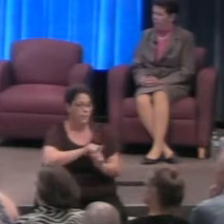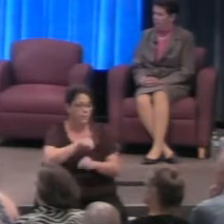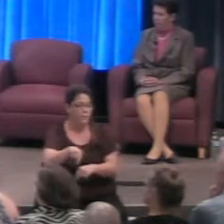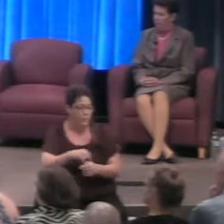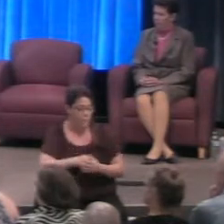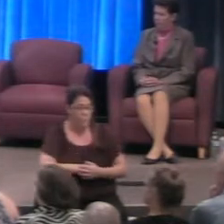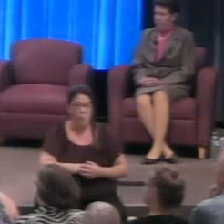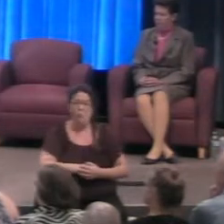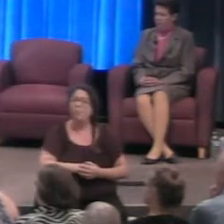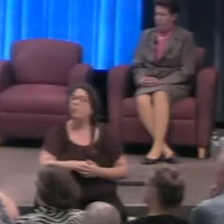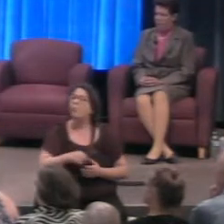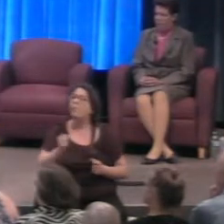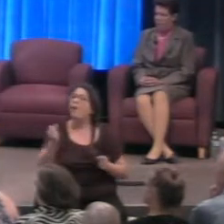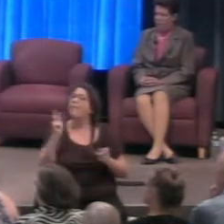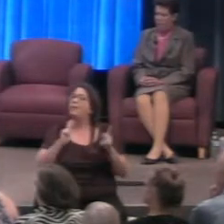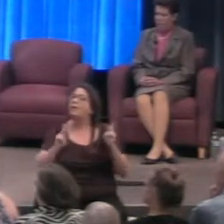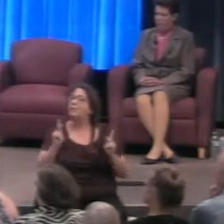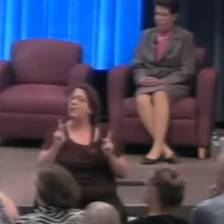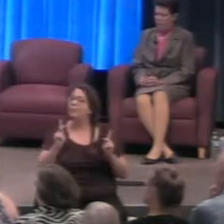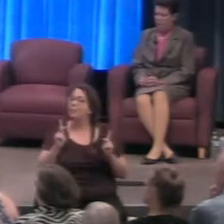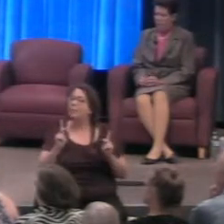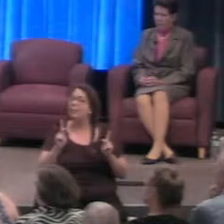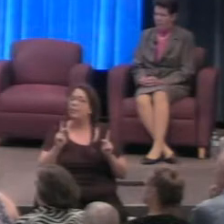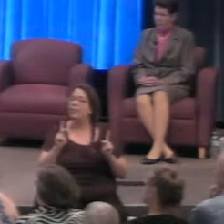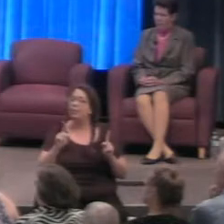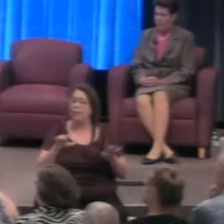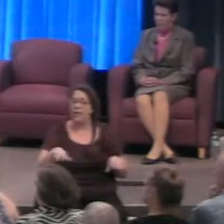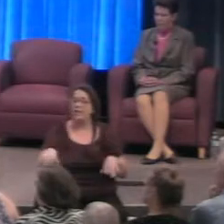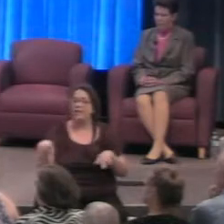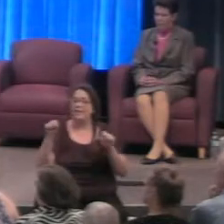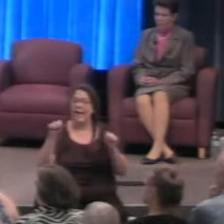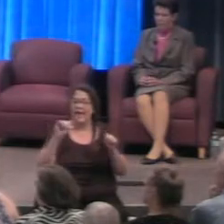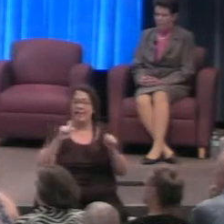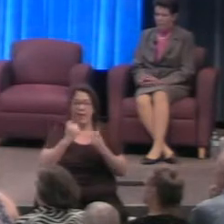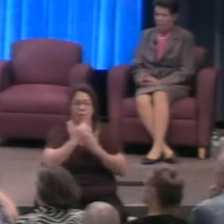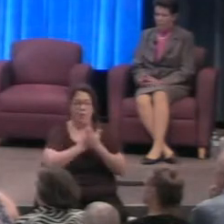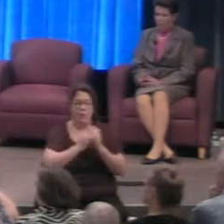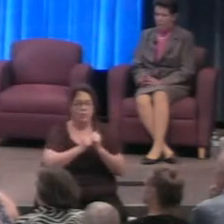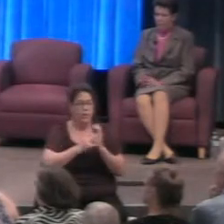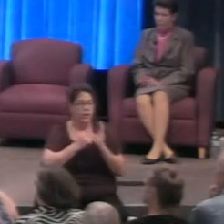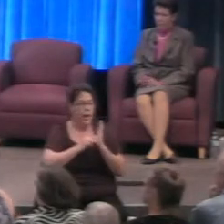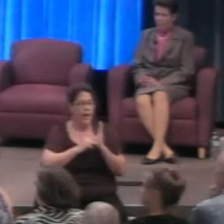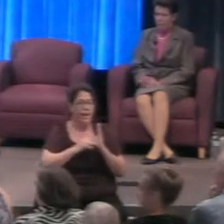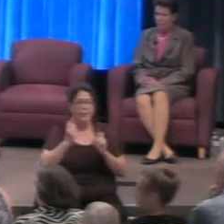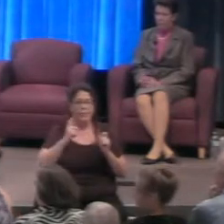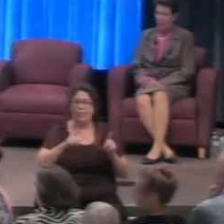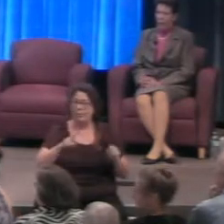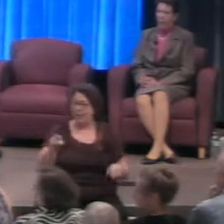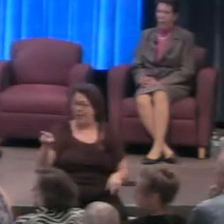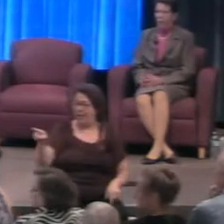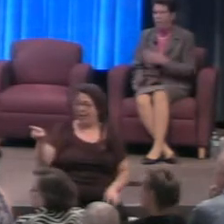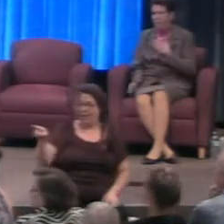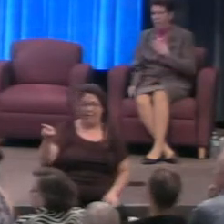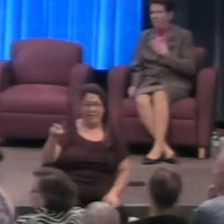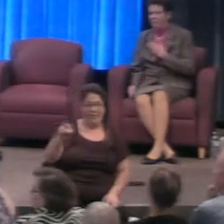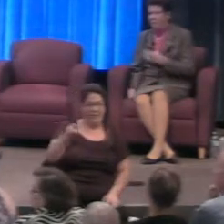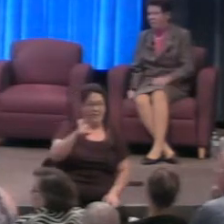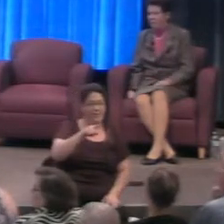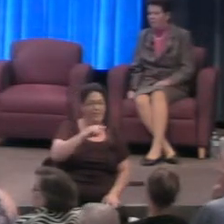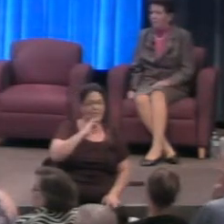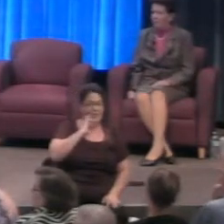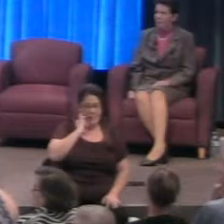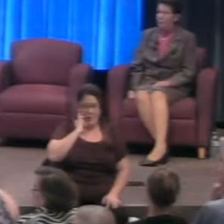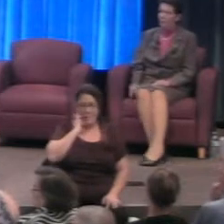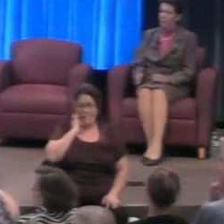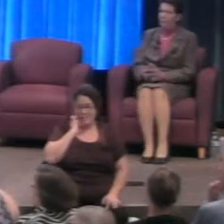let's have a show of hands of how many people have taken the course with Janet over the years. Show of hands, look at that. What a legacy.